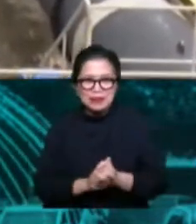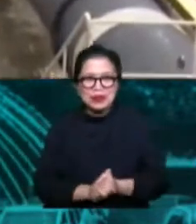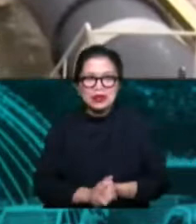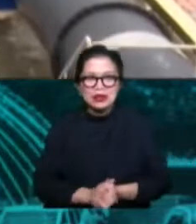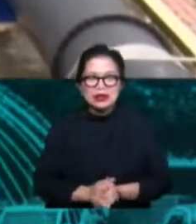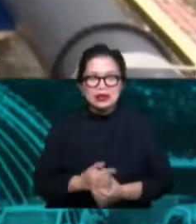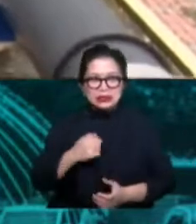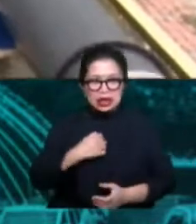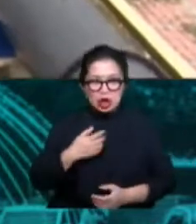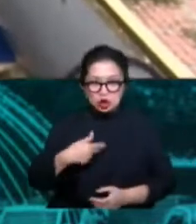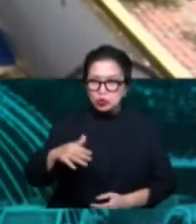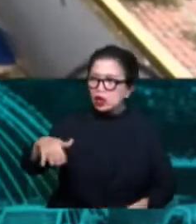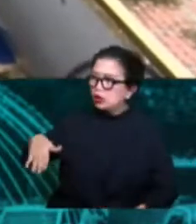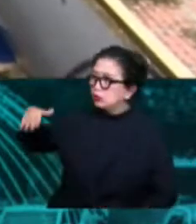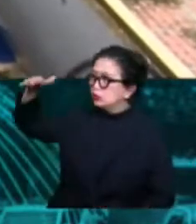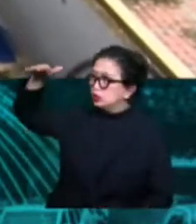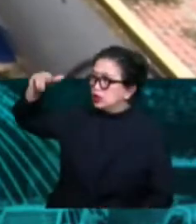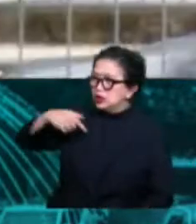flooding. It seems that